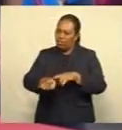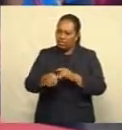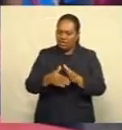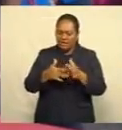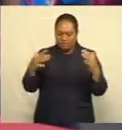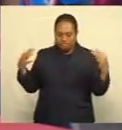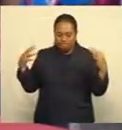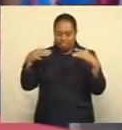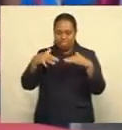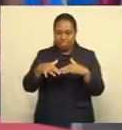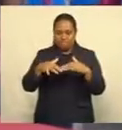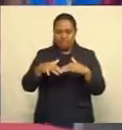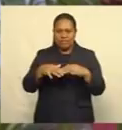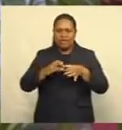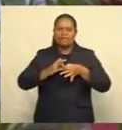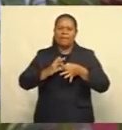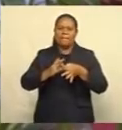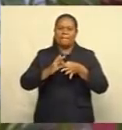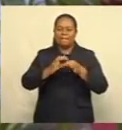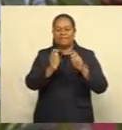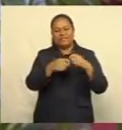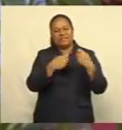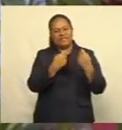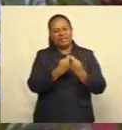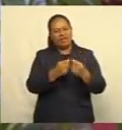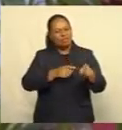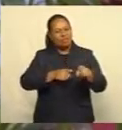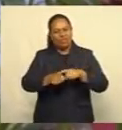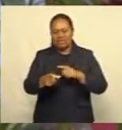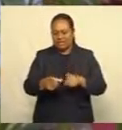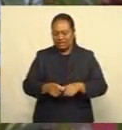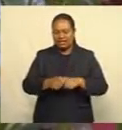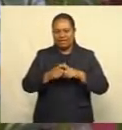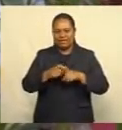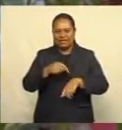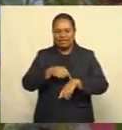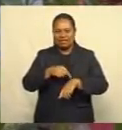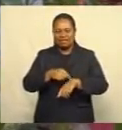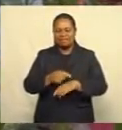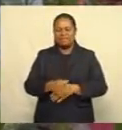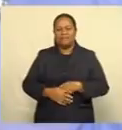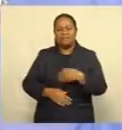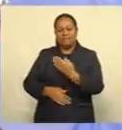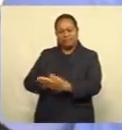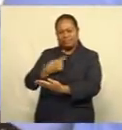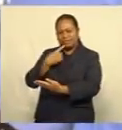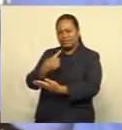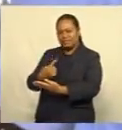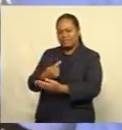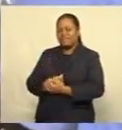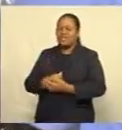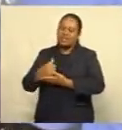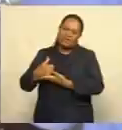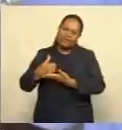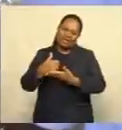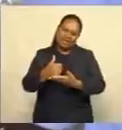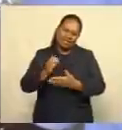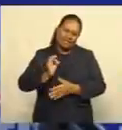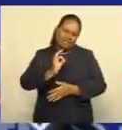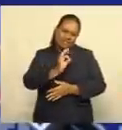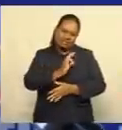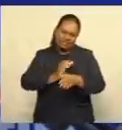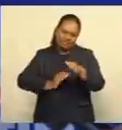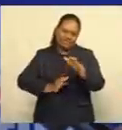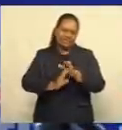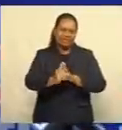and bond as a team, especially during these tough times. The course is run exclusively in-house to assist staff growth.